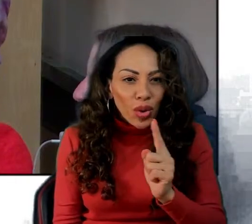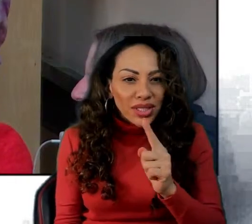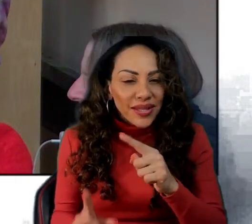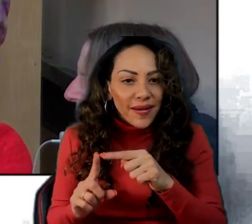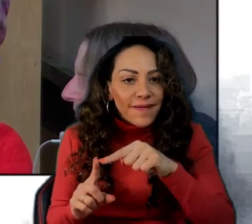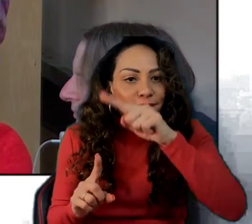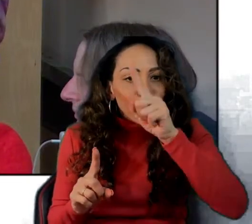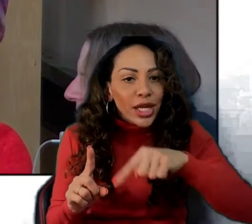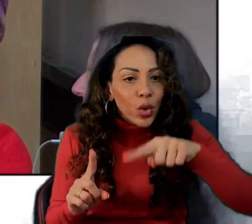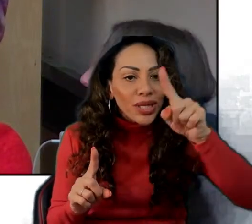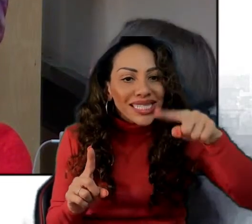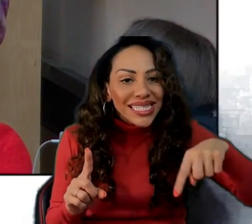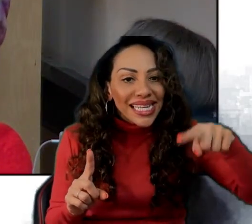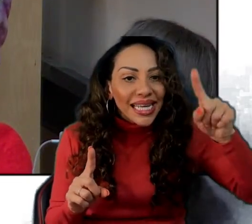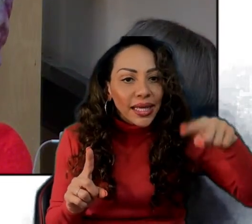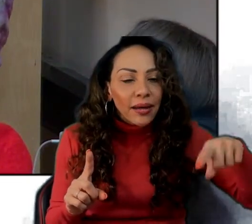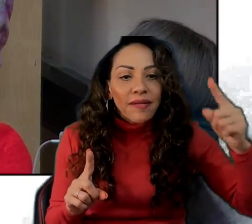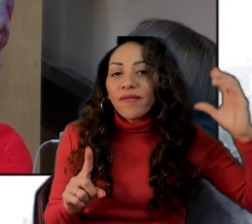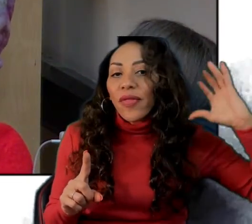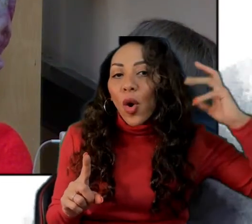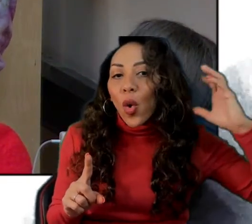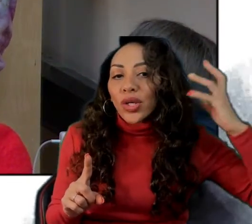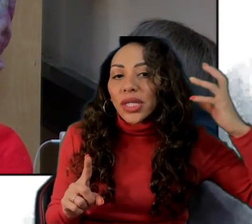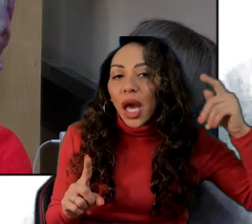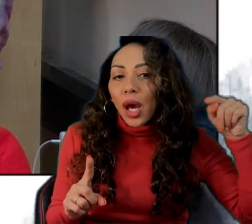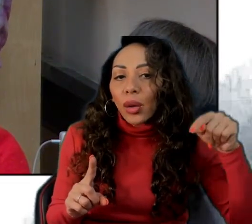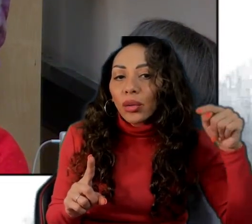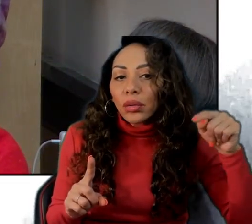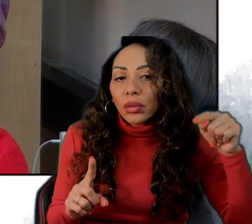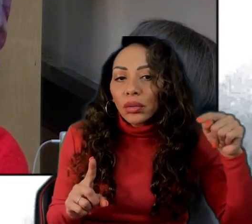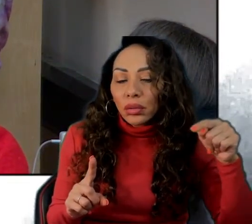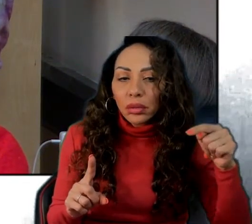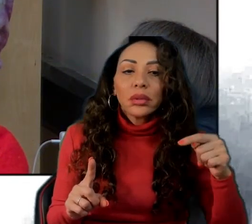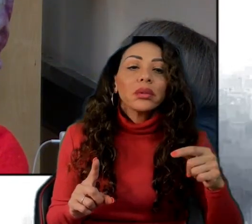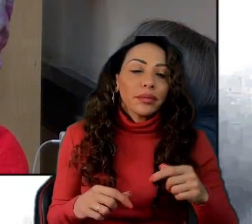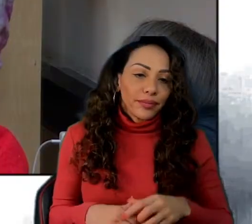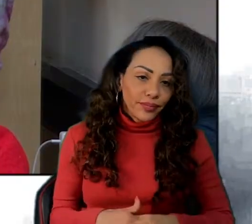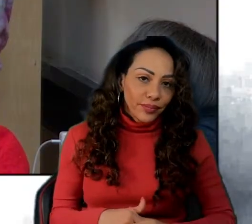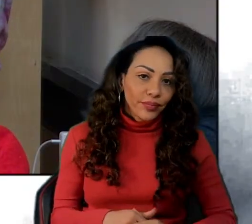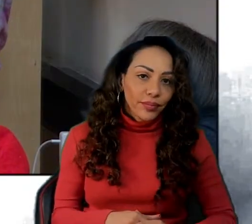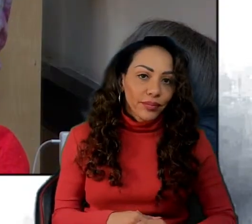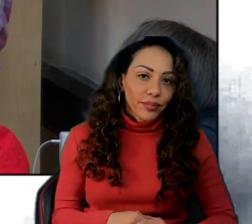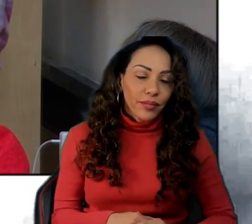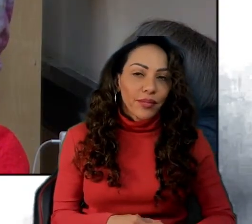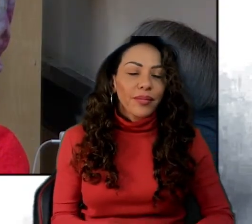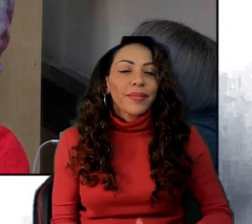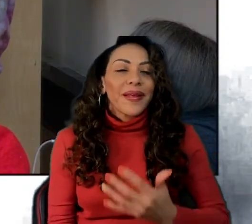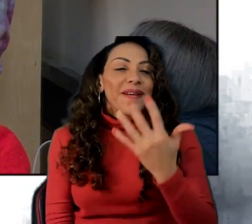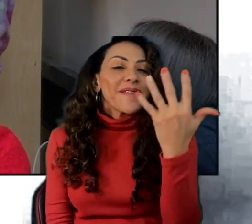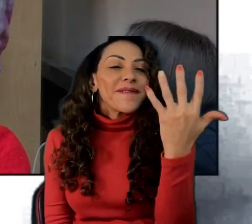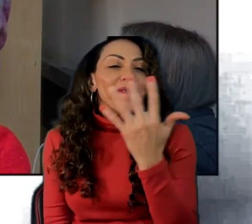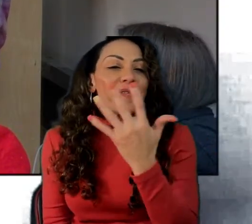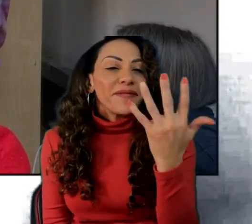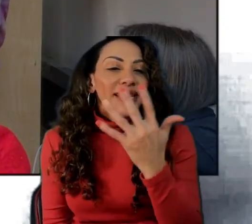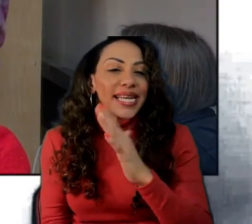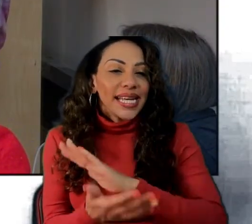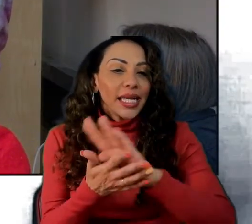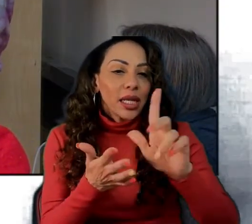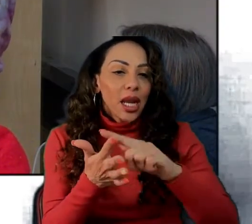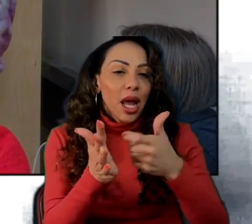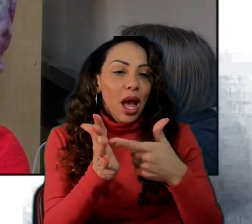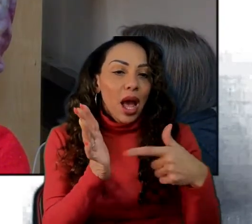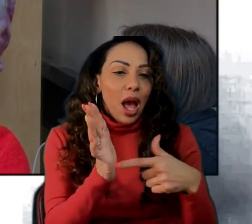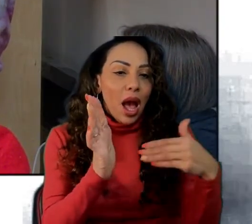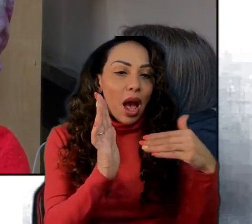driving the audio at? So yeah, we did a frequency sweep and found 15 hertz worked the best. So it was just trial and